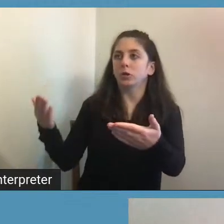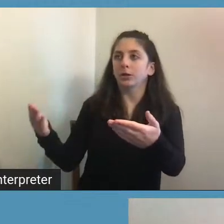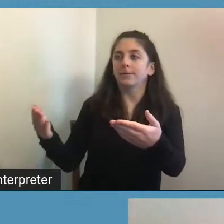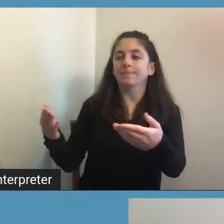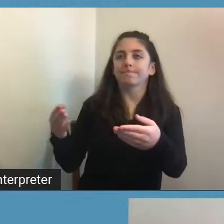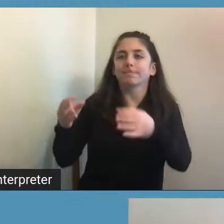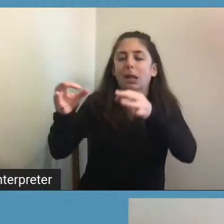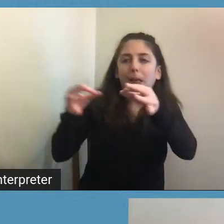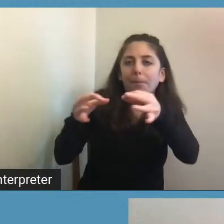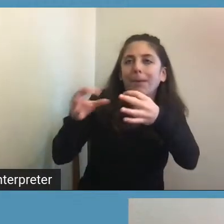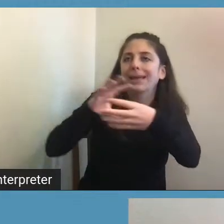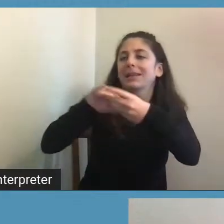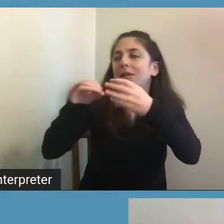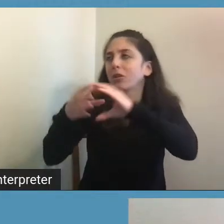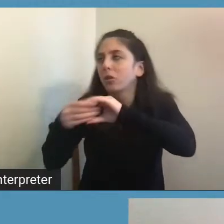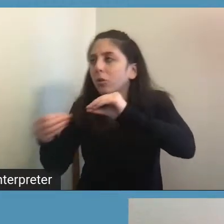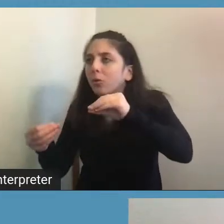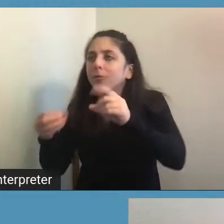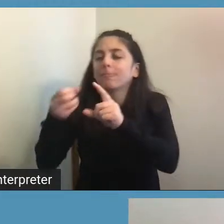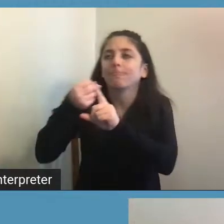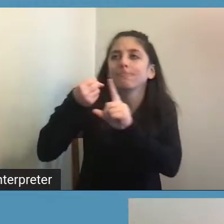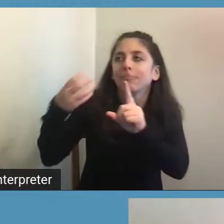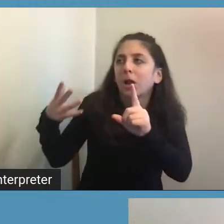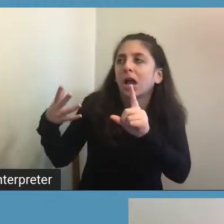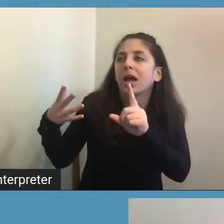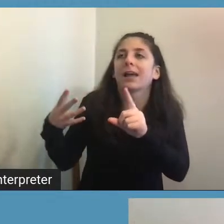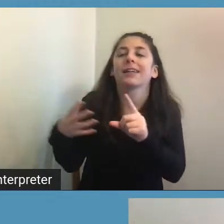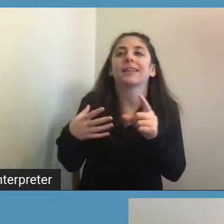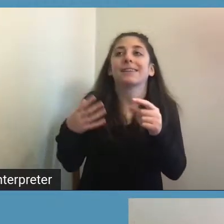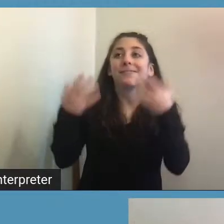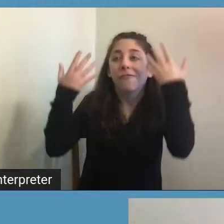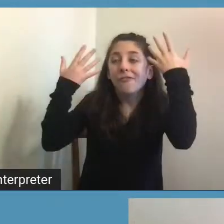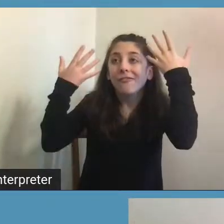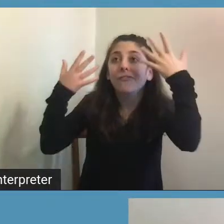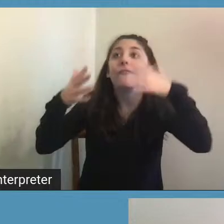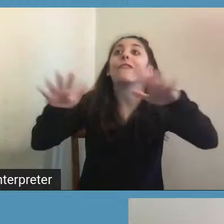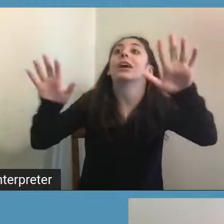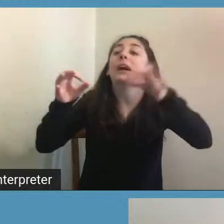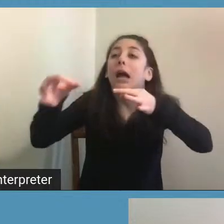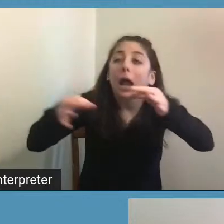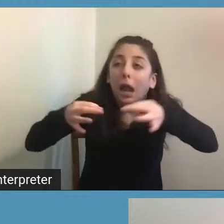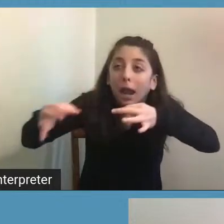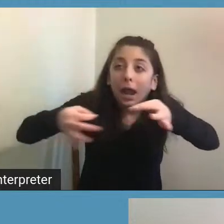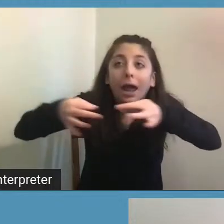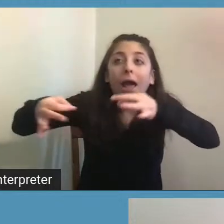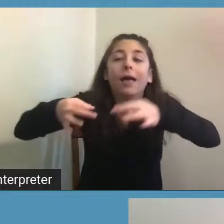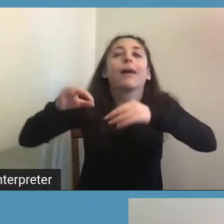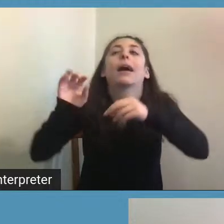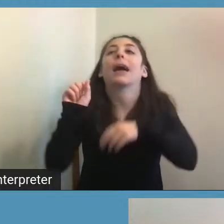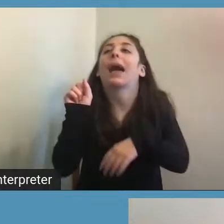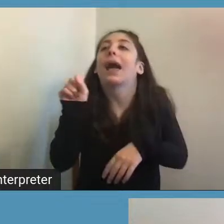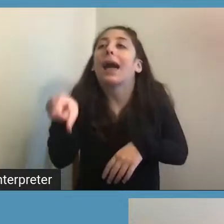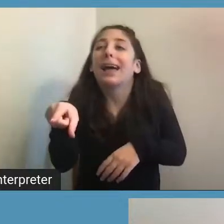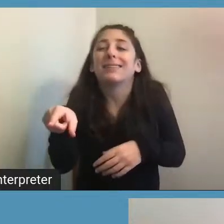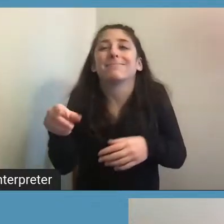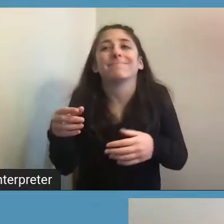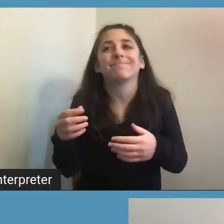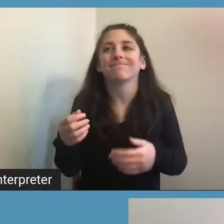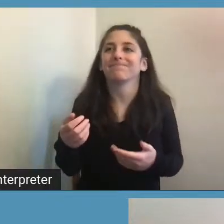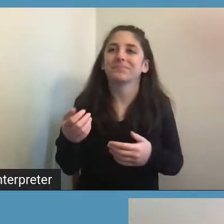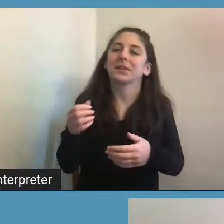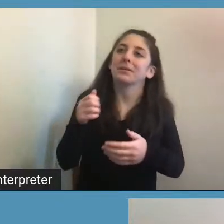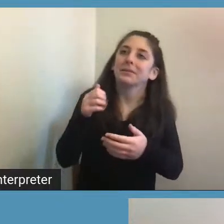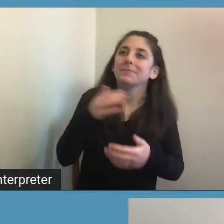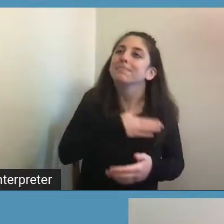saying, and then making that gentle ask at the end that's like, continue to help support this or this initiative,